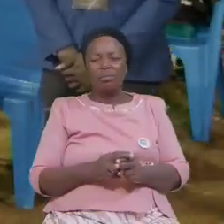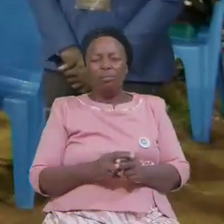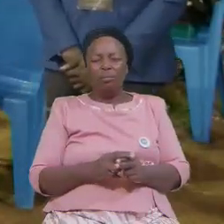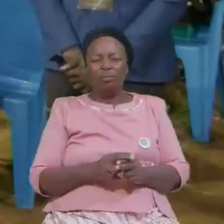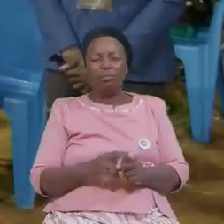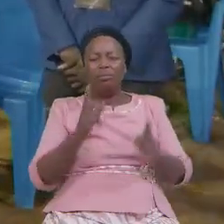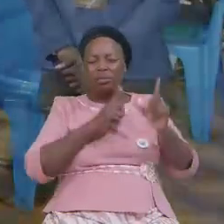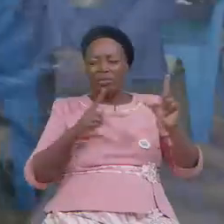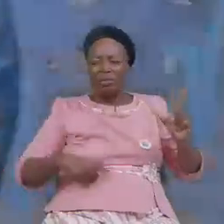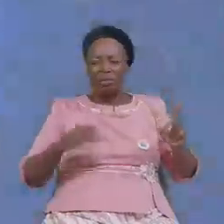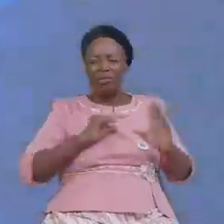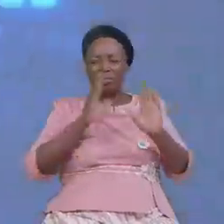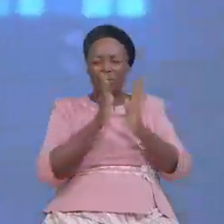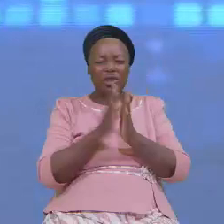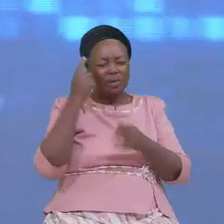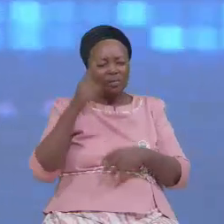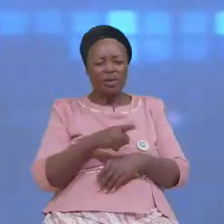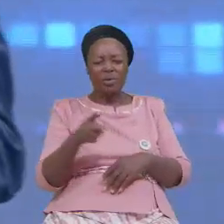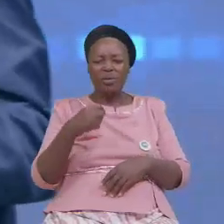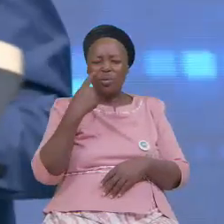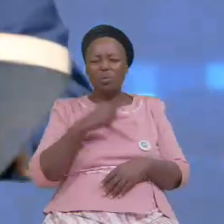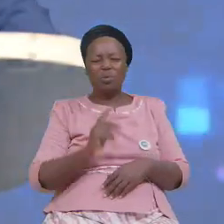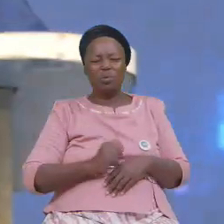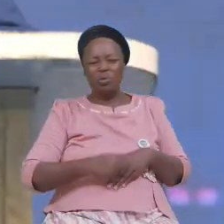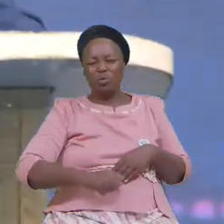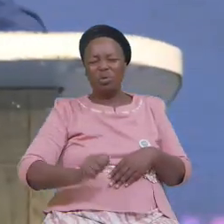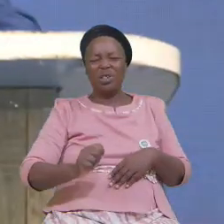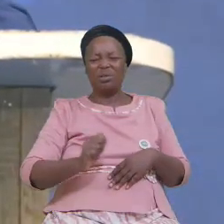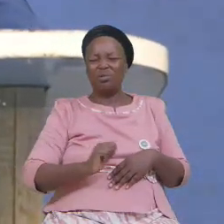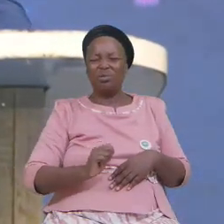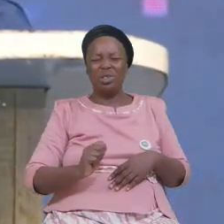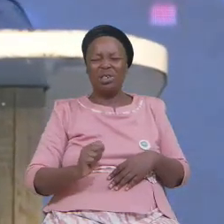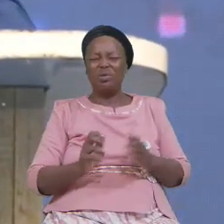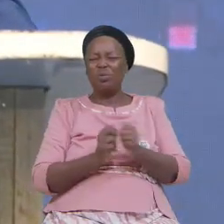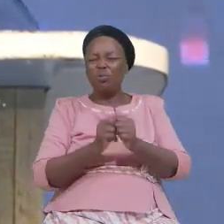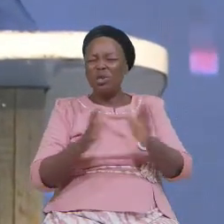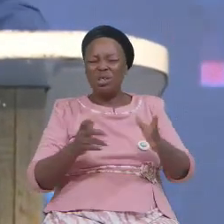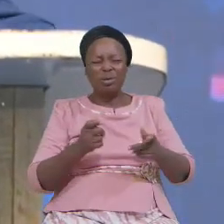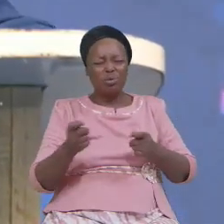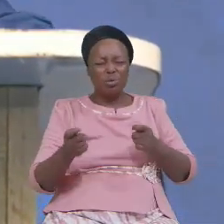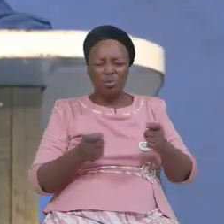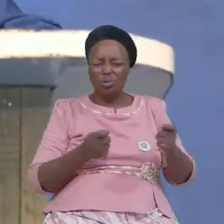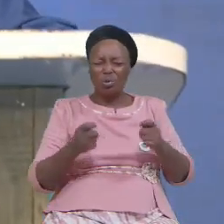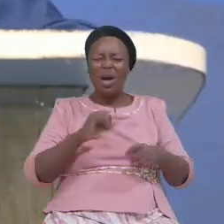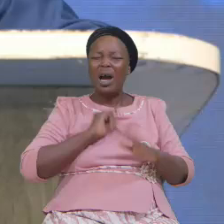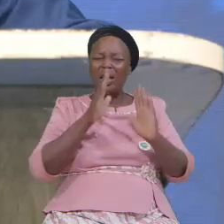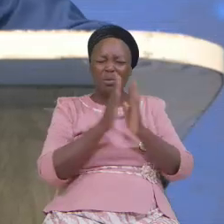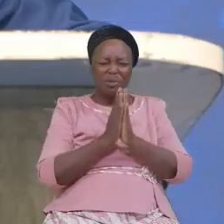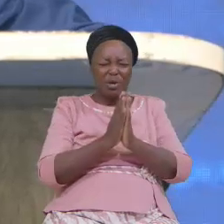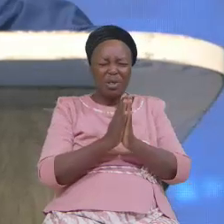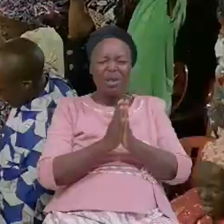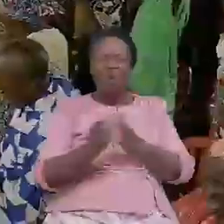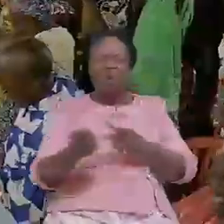Lord, I pray for those who urinate without control. I pray control